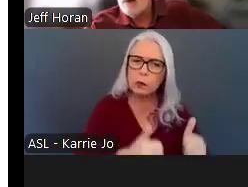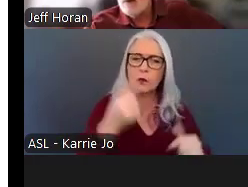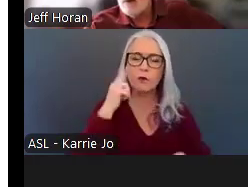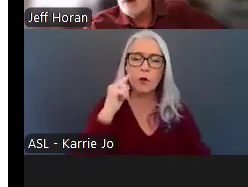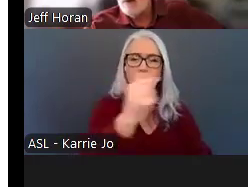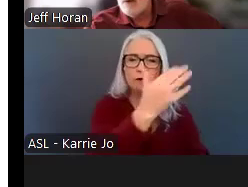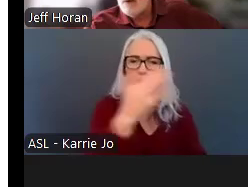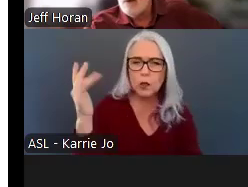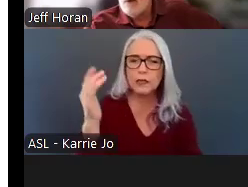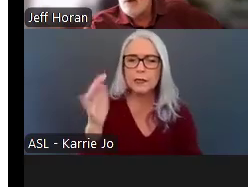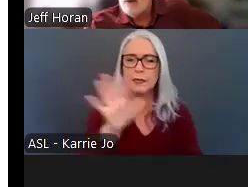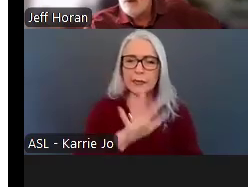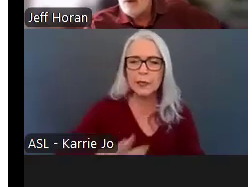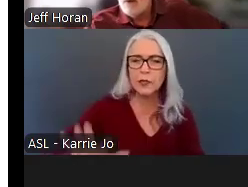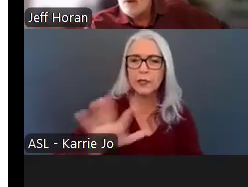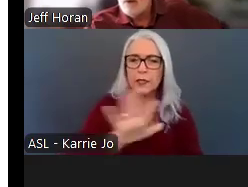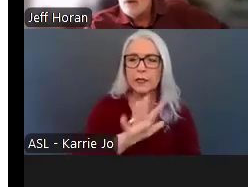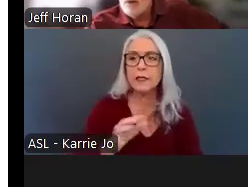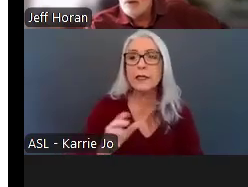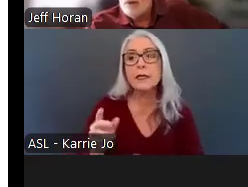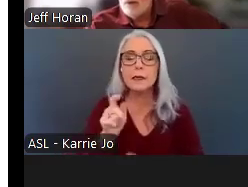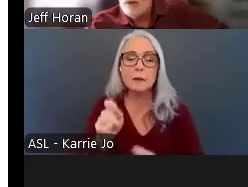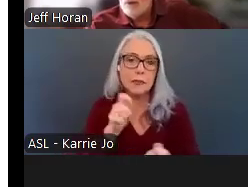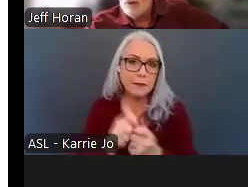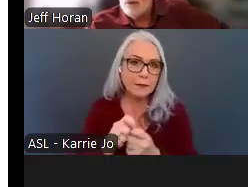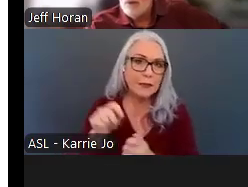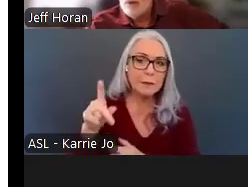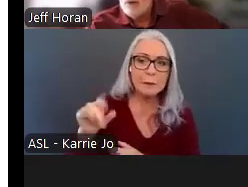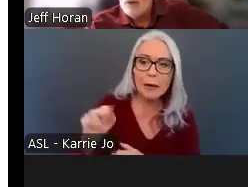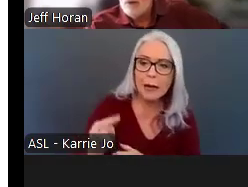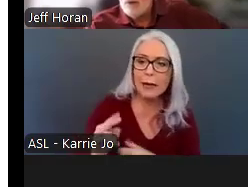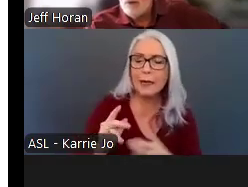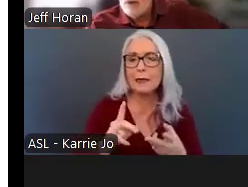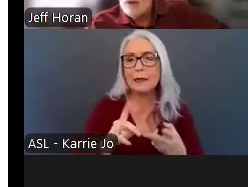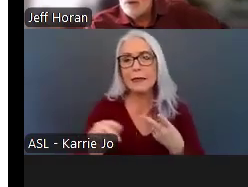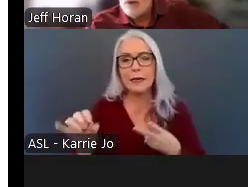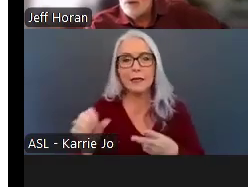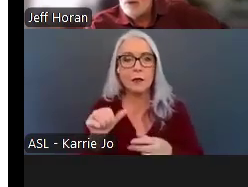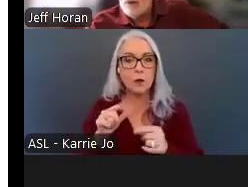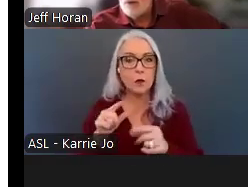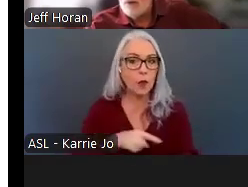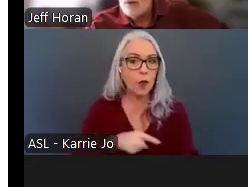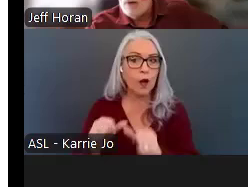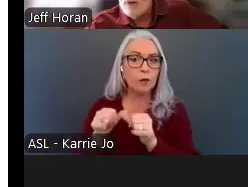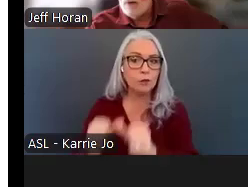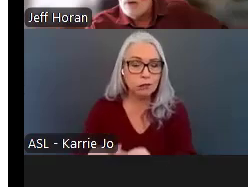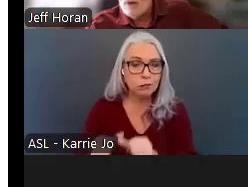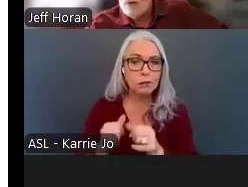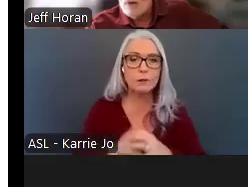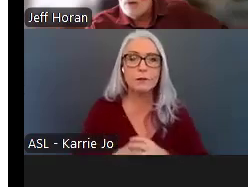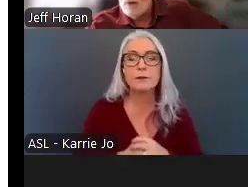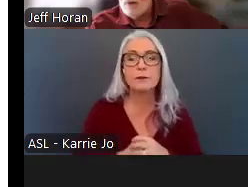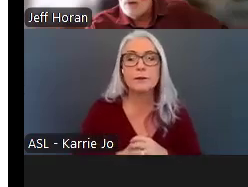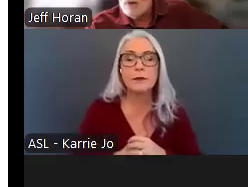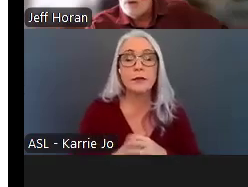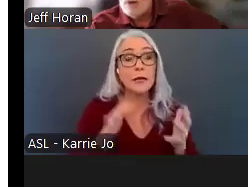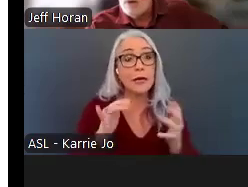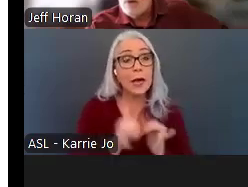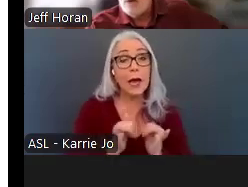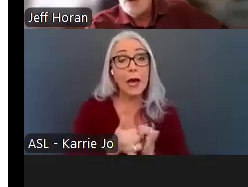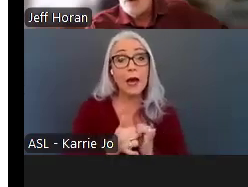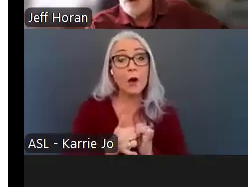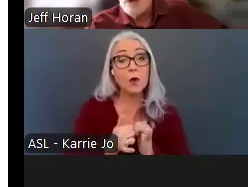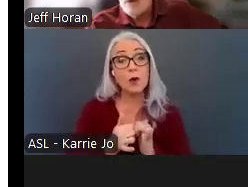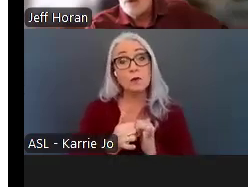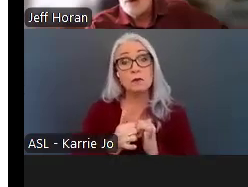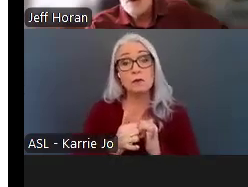area, particularly coniferous and old-growth stands. And this study also simulated how harvest